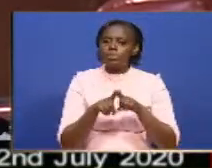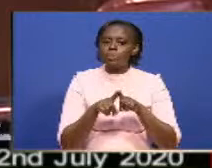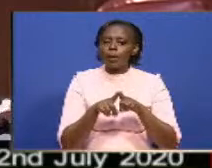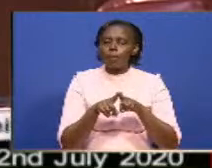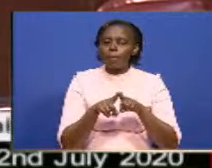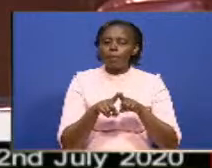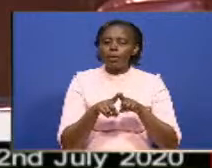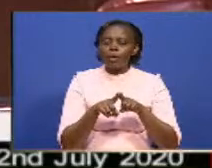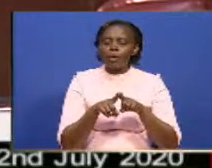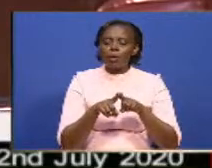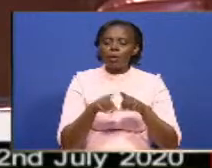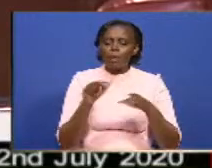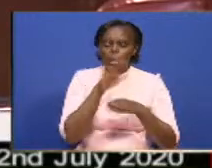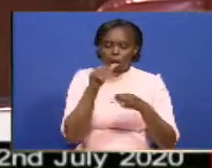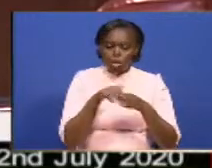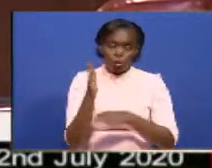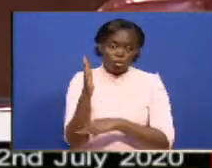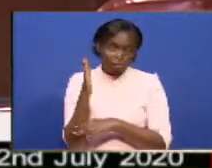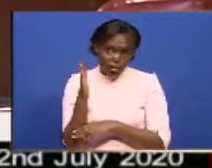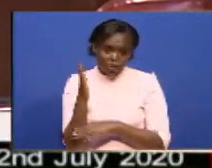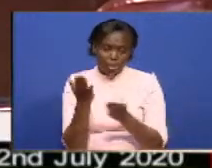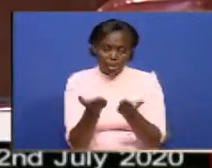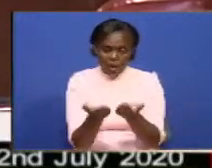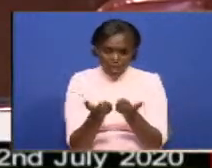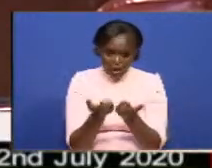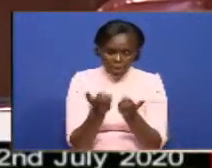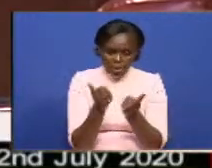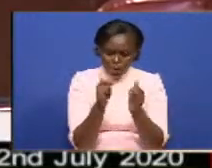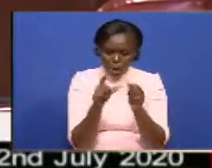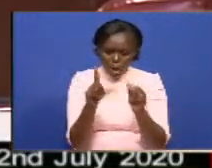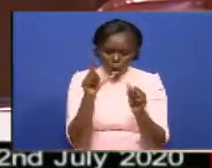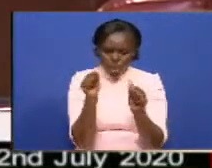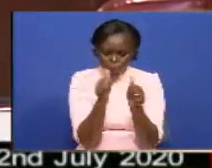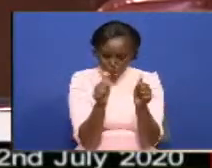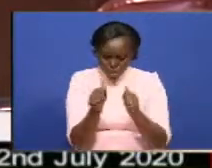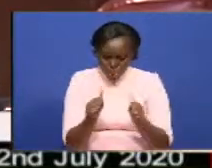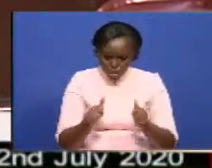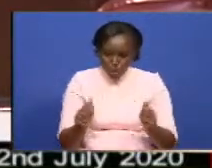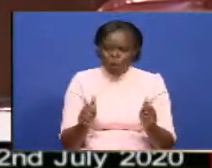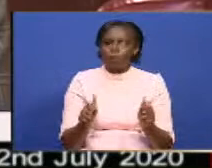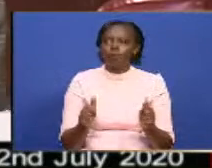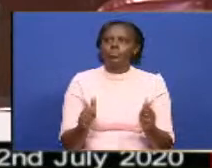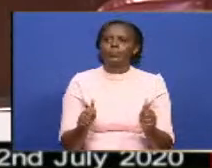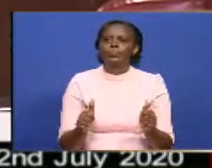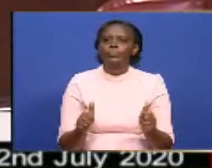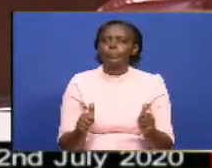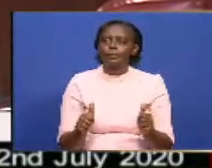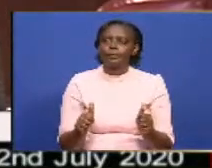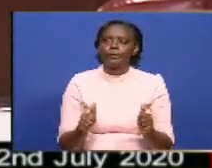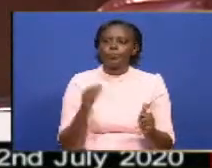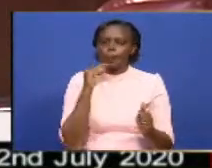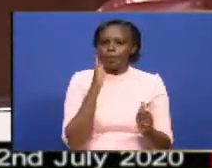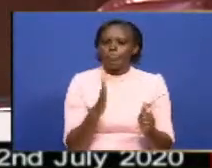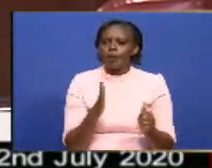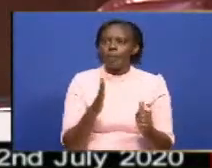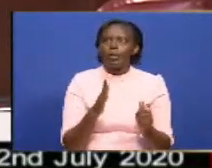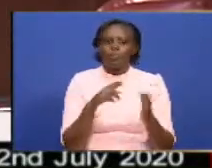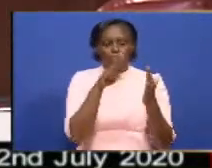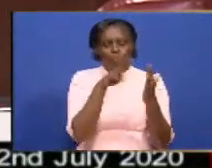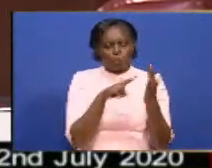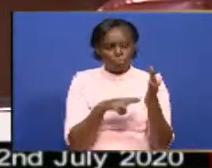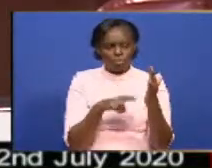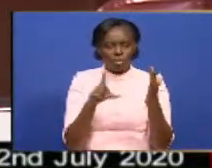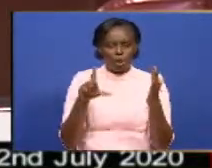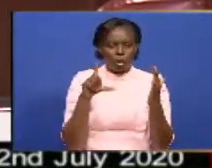into security issues, and they need proper law to manage them. Madam Speaker, if you look at the